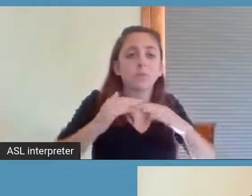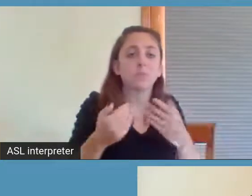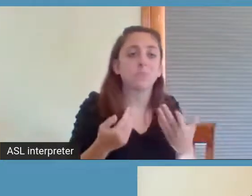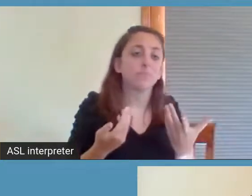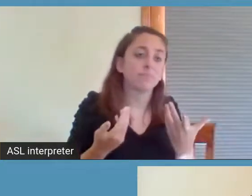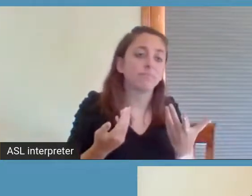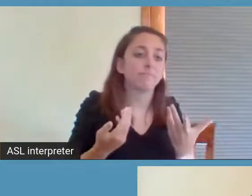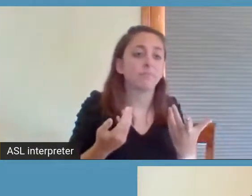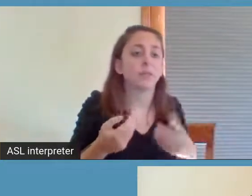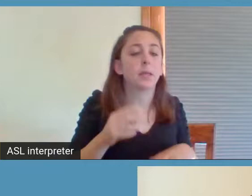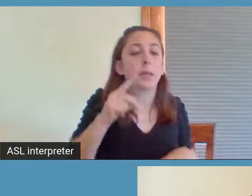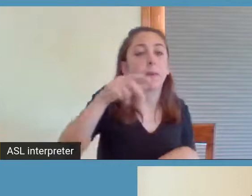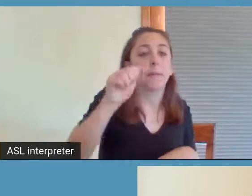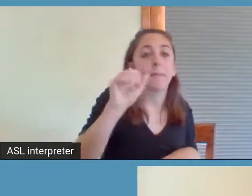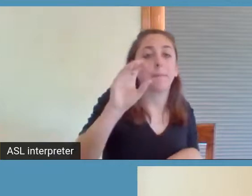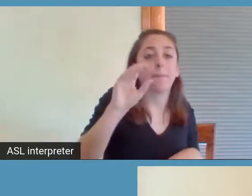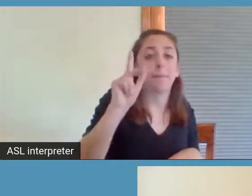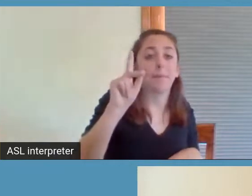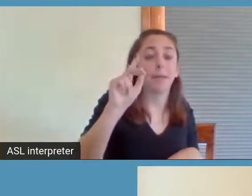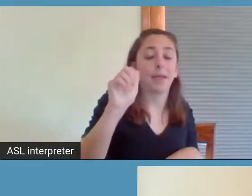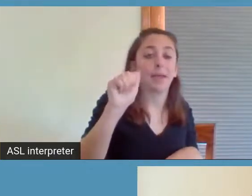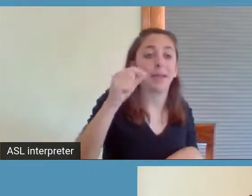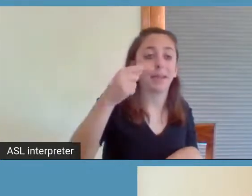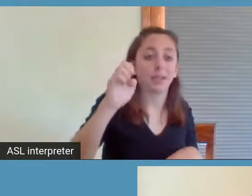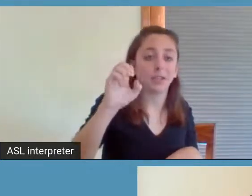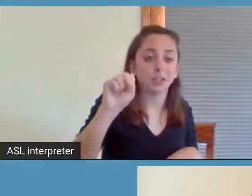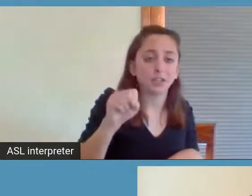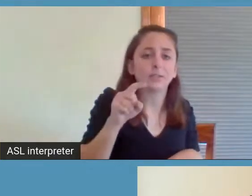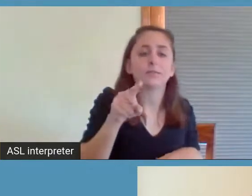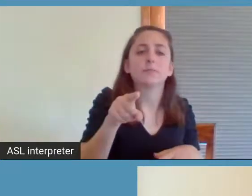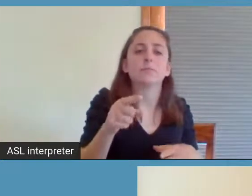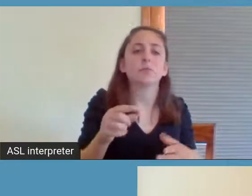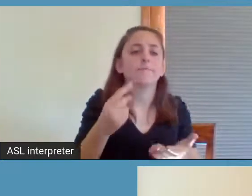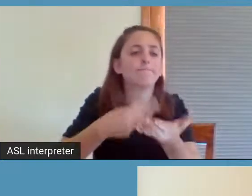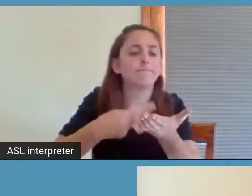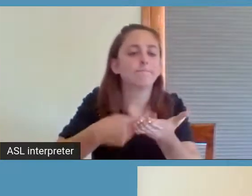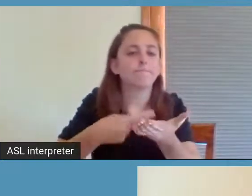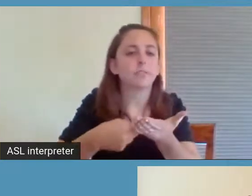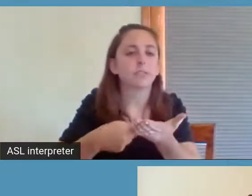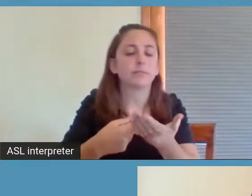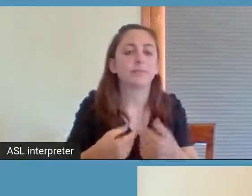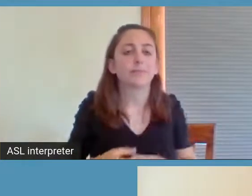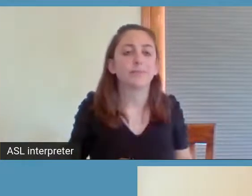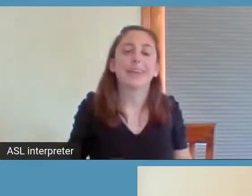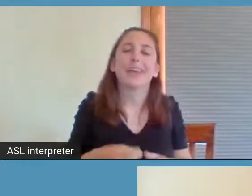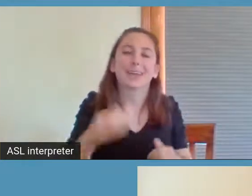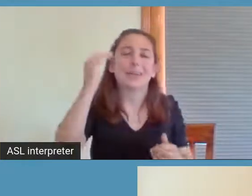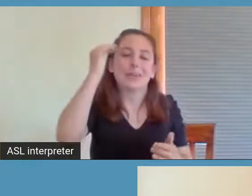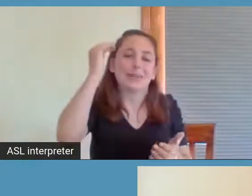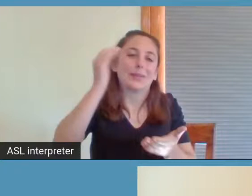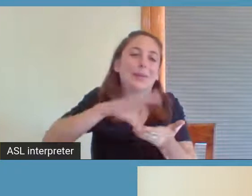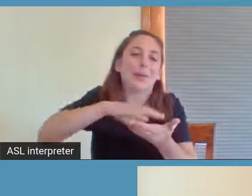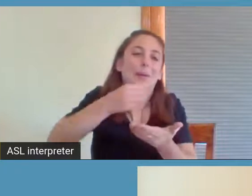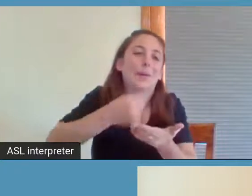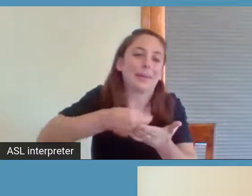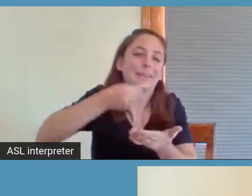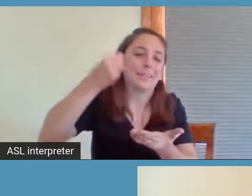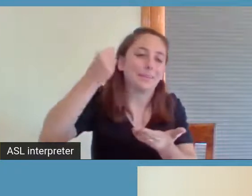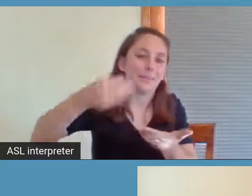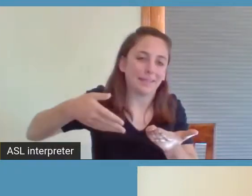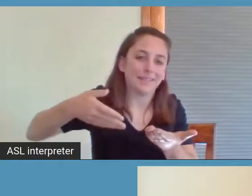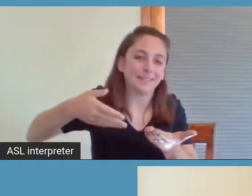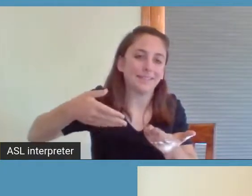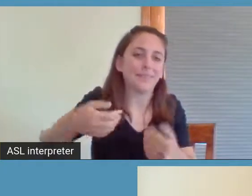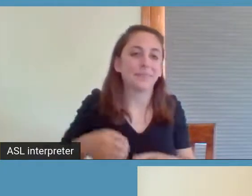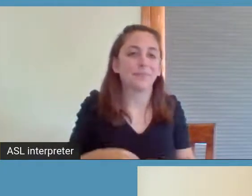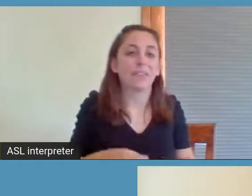particular the packages that you were mentioning in Kunstmatrix. I know they're expensive. I also know